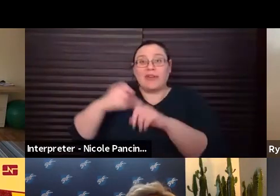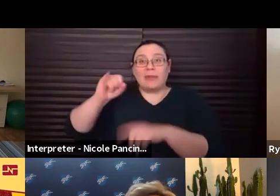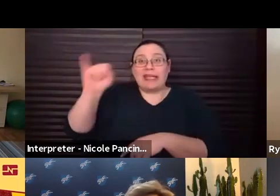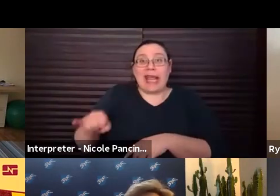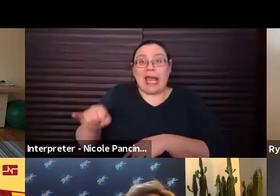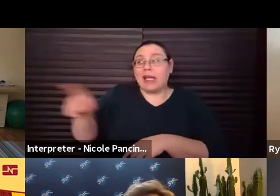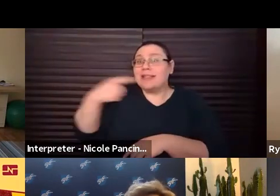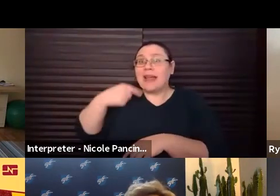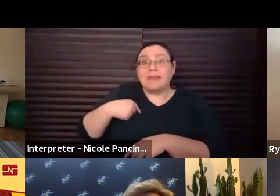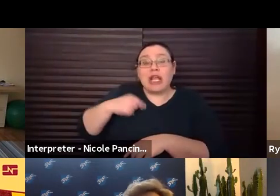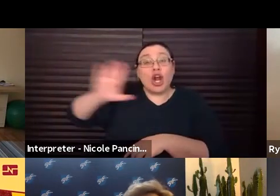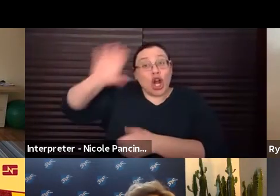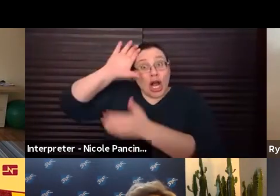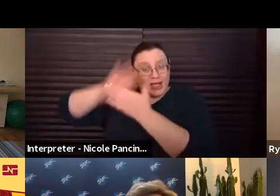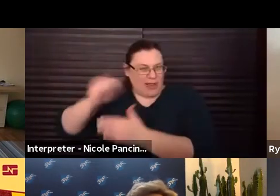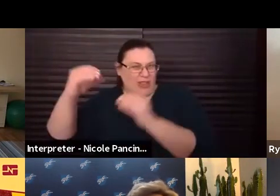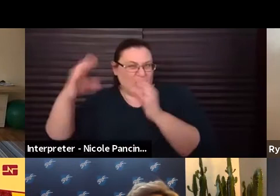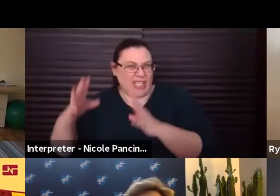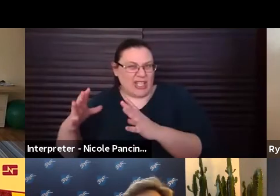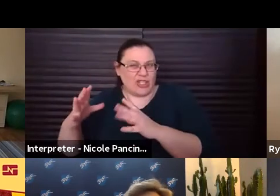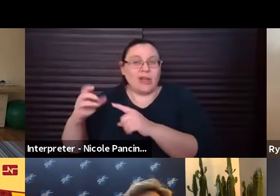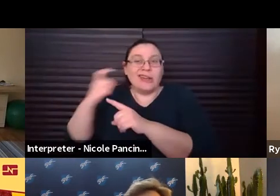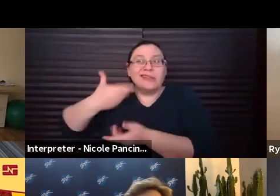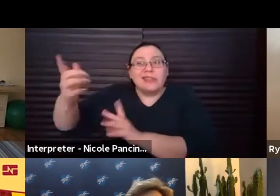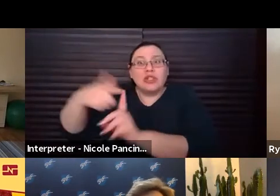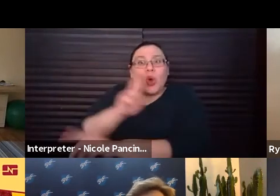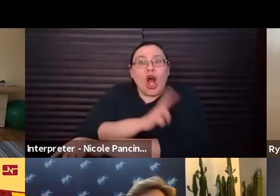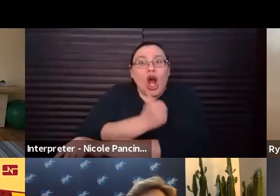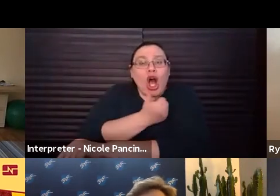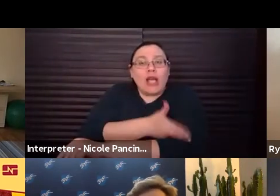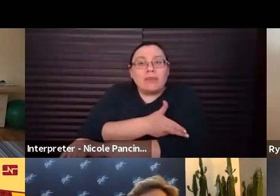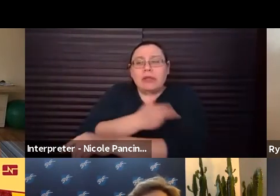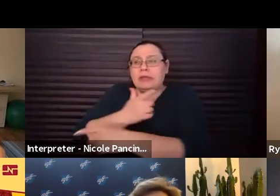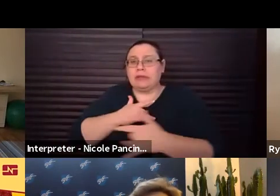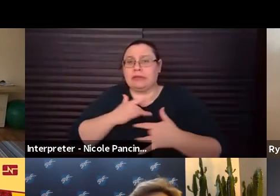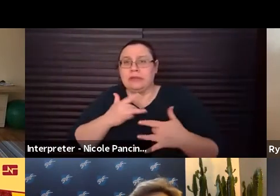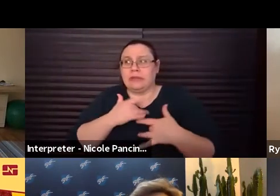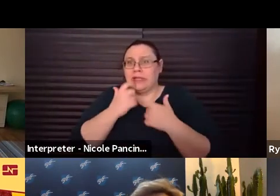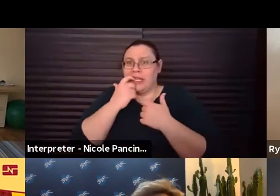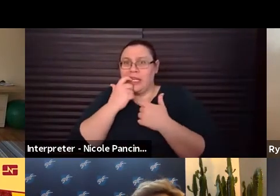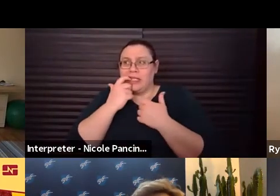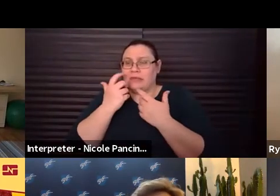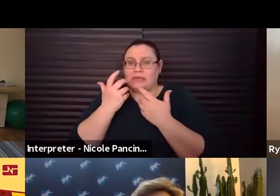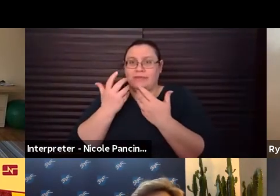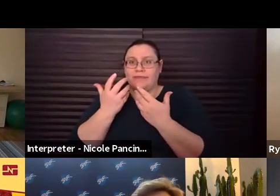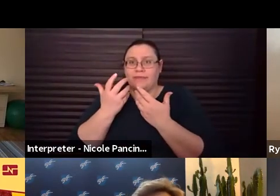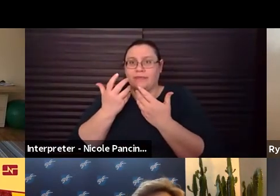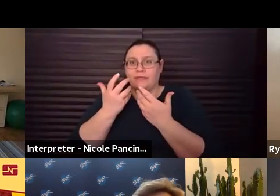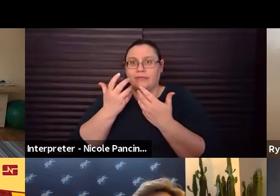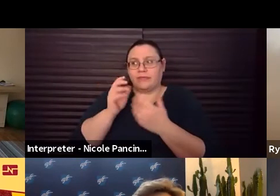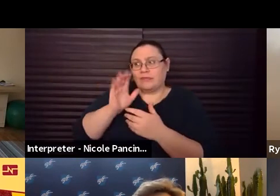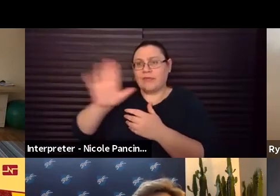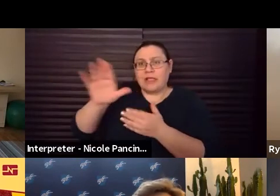her husband, another teacher, was just hospitalized and was really concerned about what his kids were